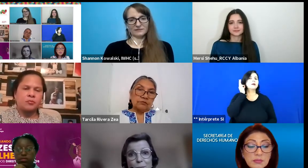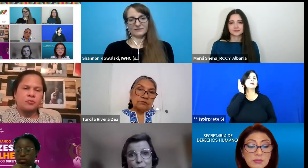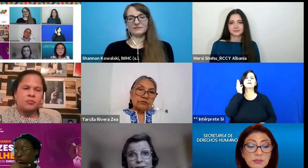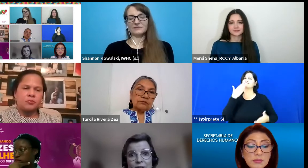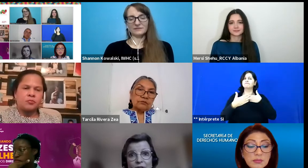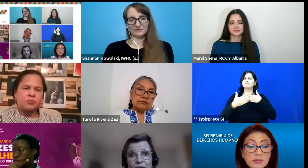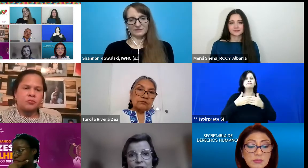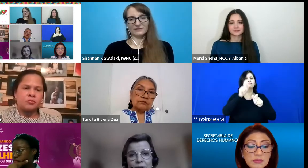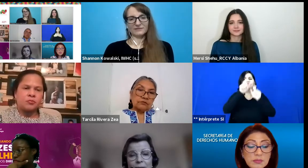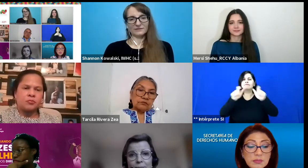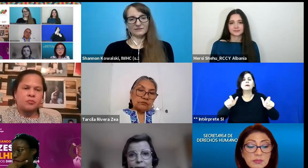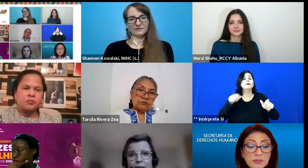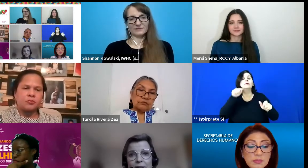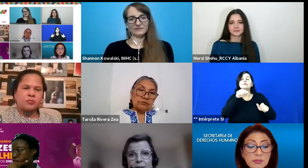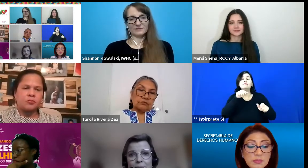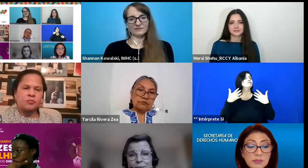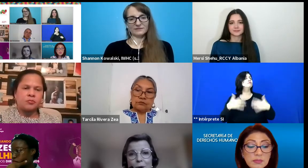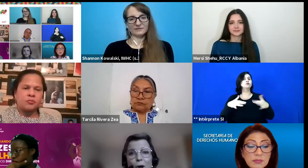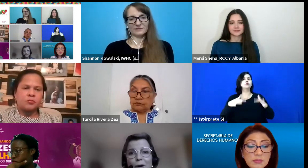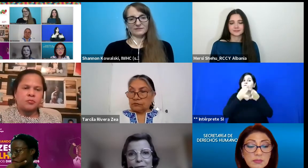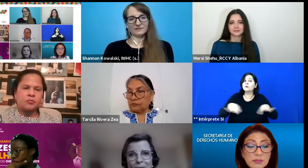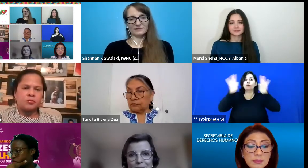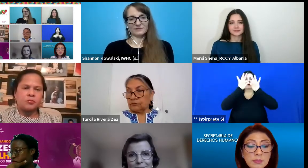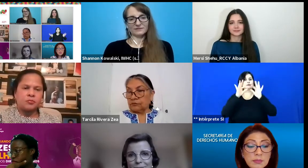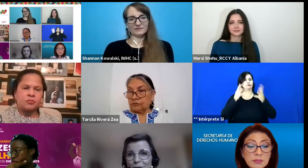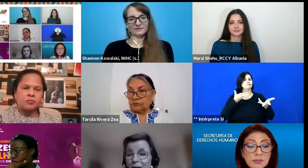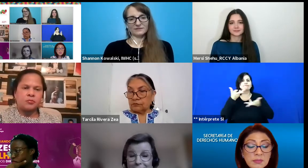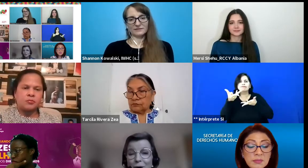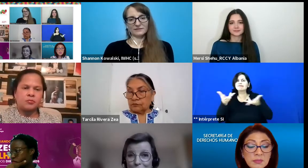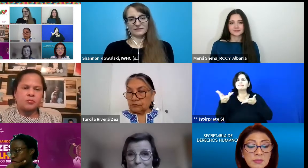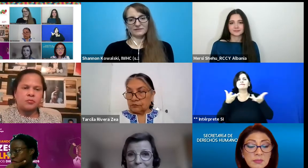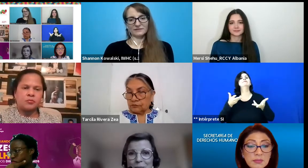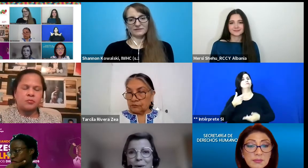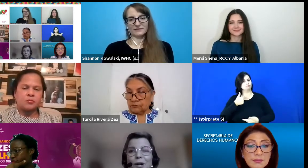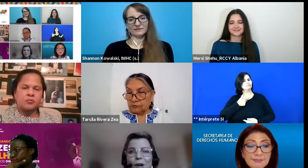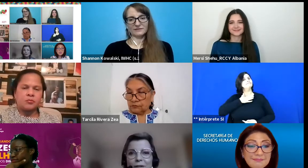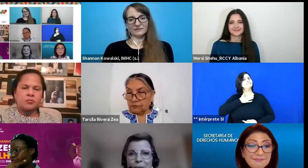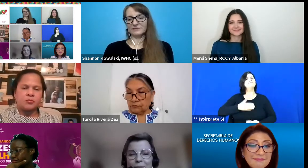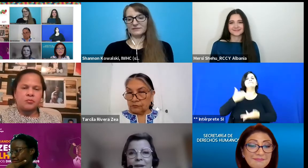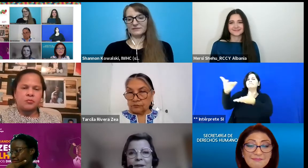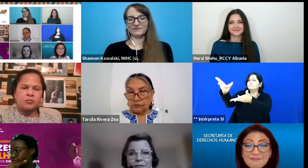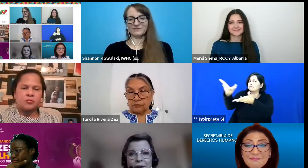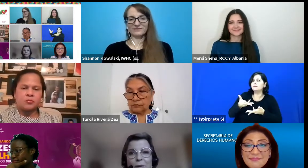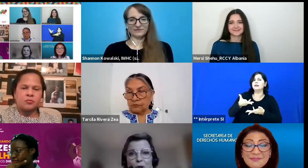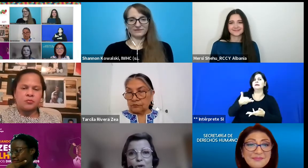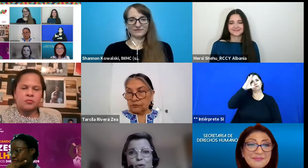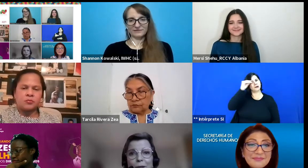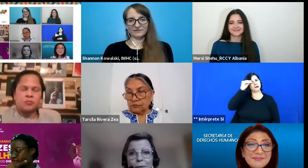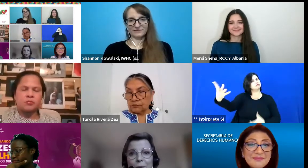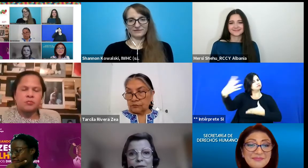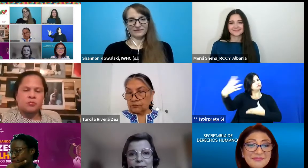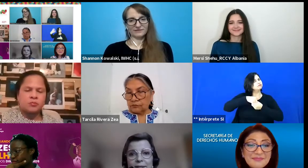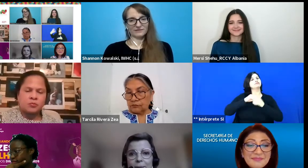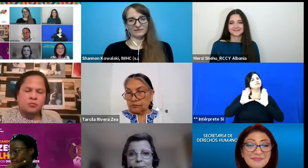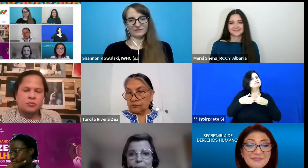very important discussions, because a lot of them, not all, but a lot of them very much do